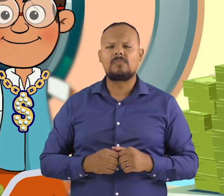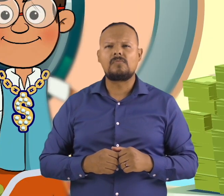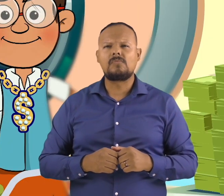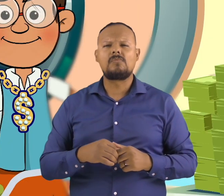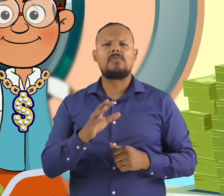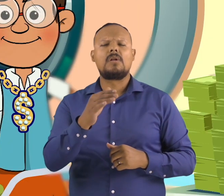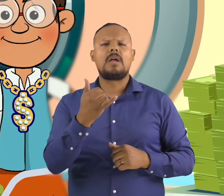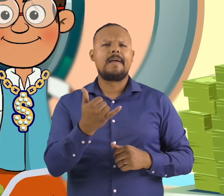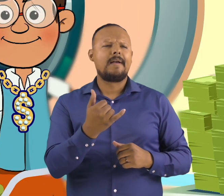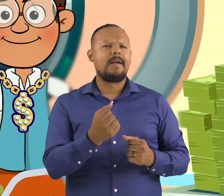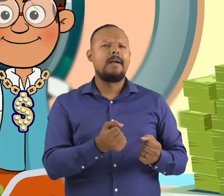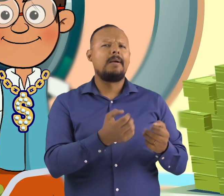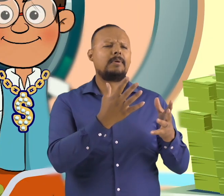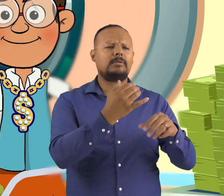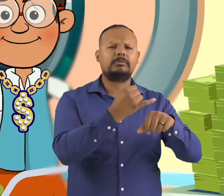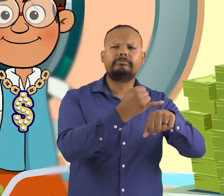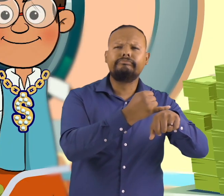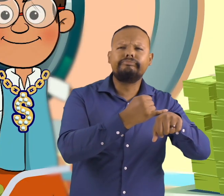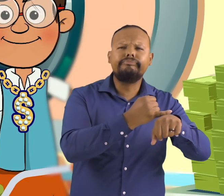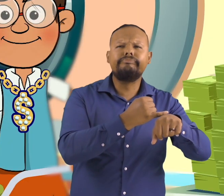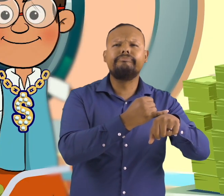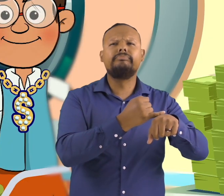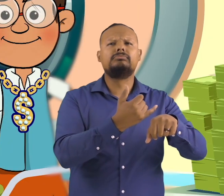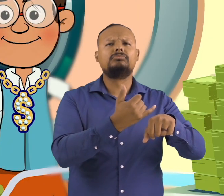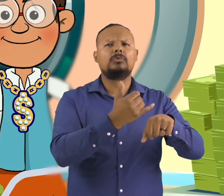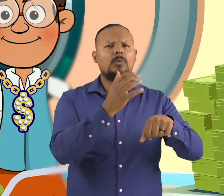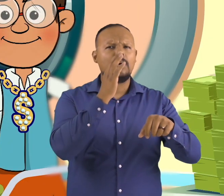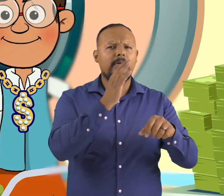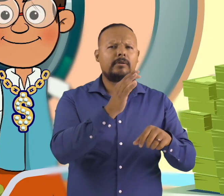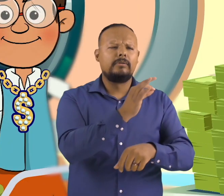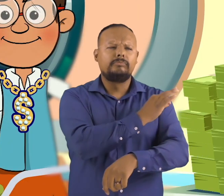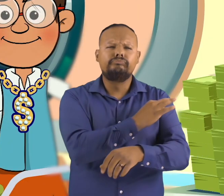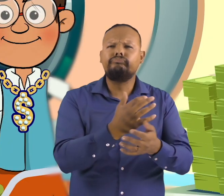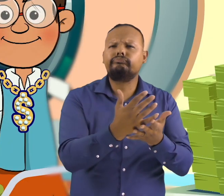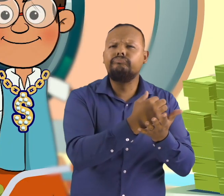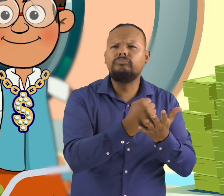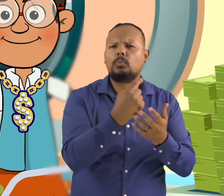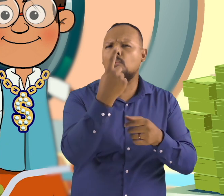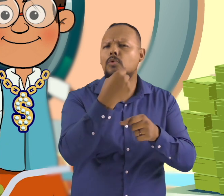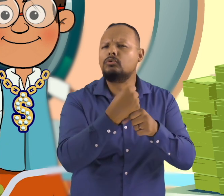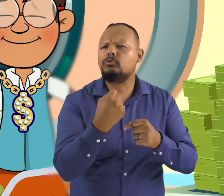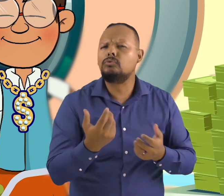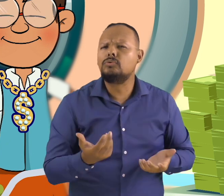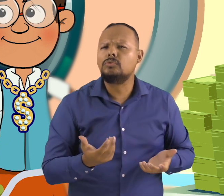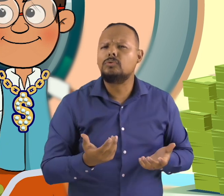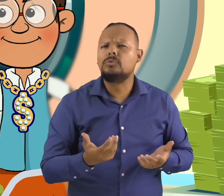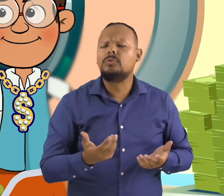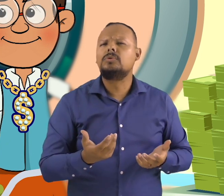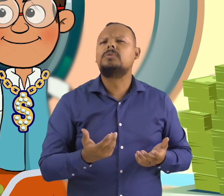Based on this equation, how much interest will Frankie have earned in one year?